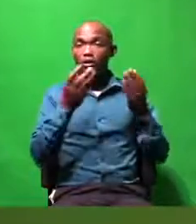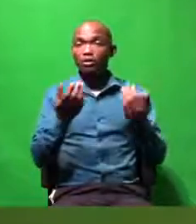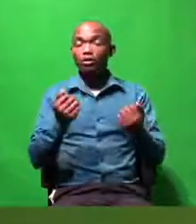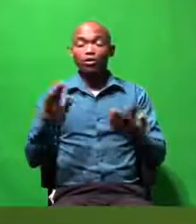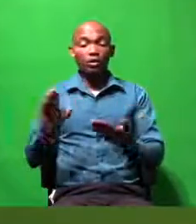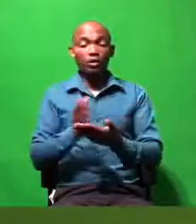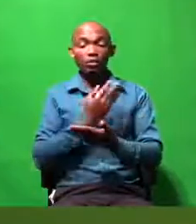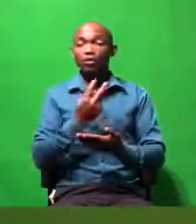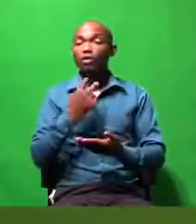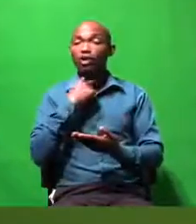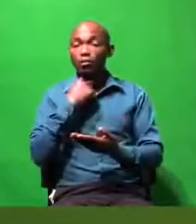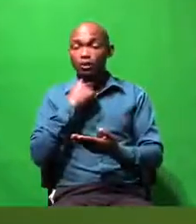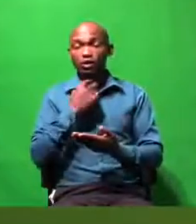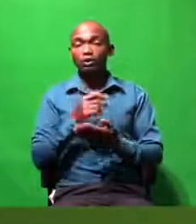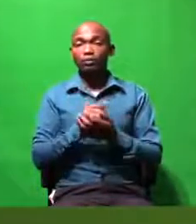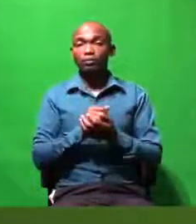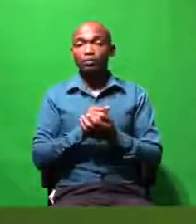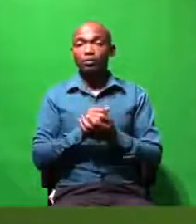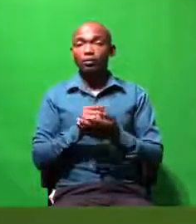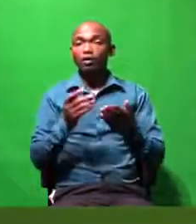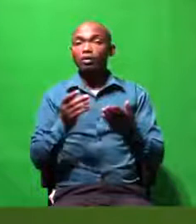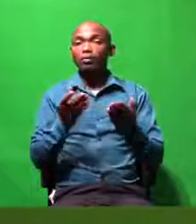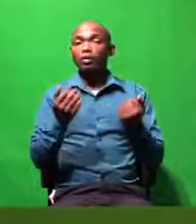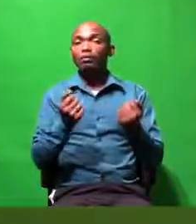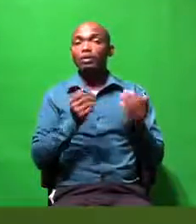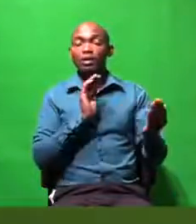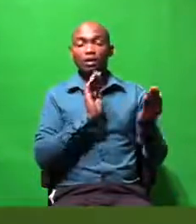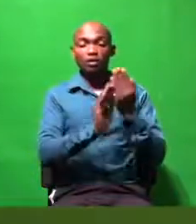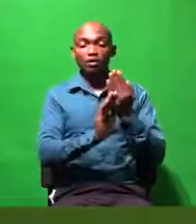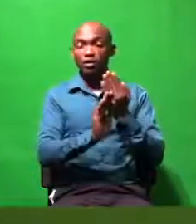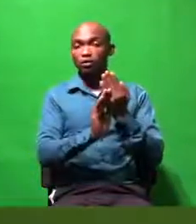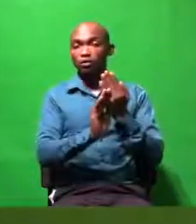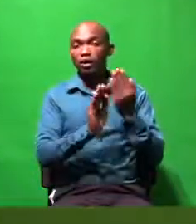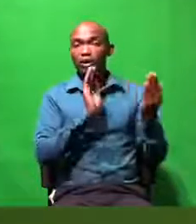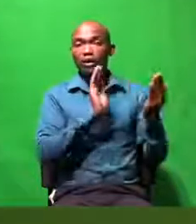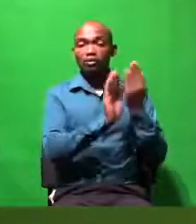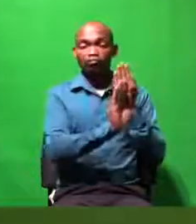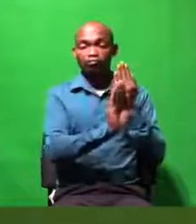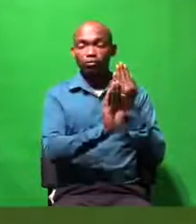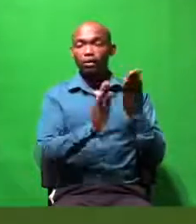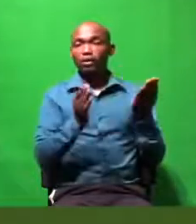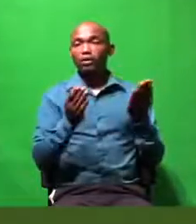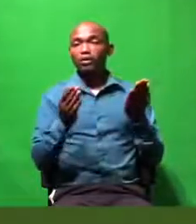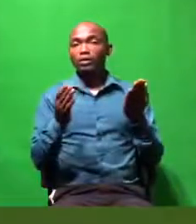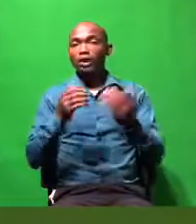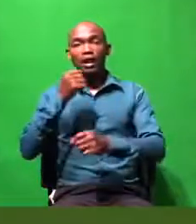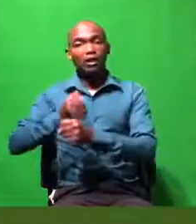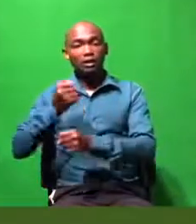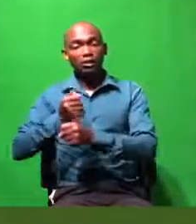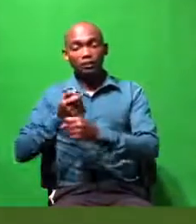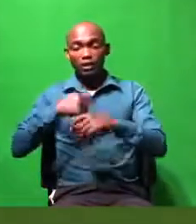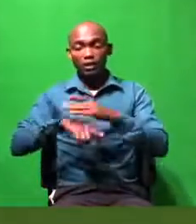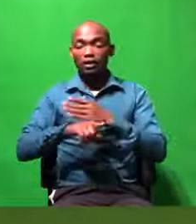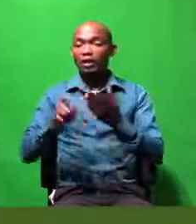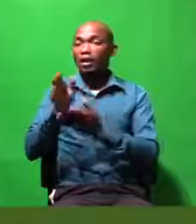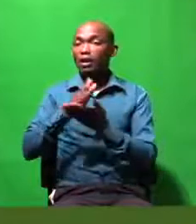in the area, we can remove that obstacle, which maybe can hinder the activities on the area. And also, the third